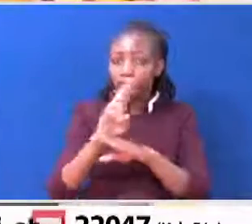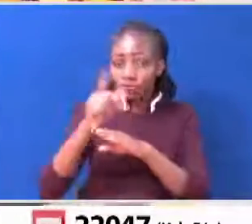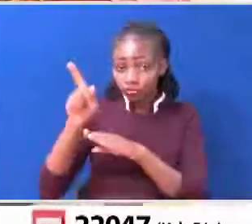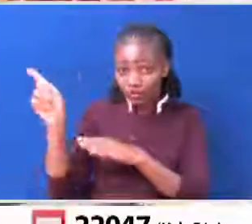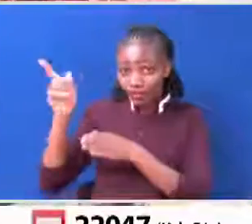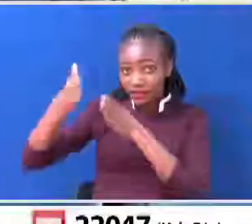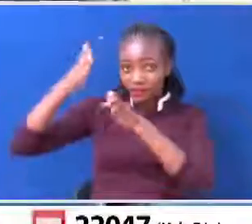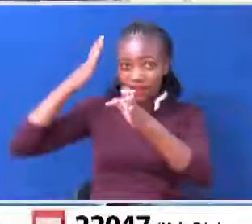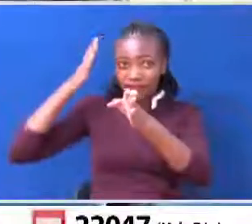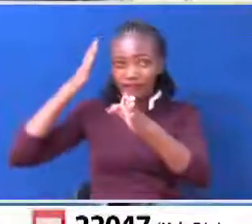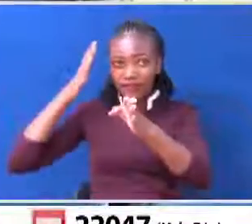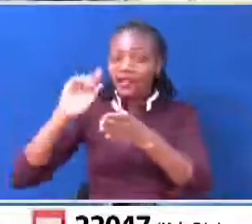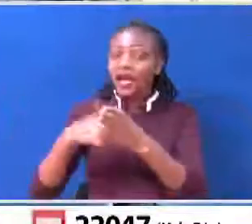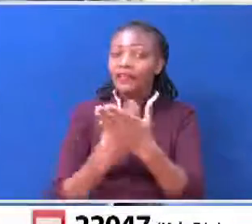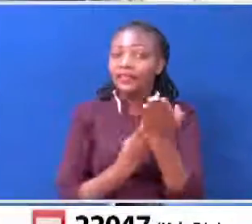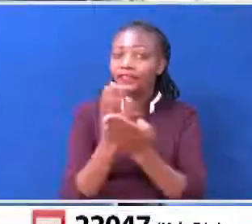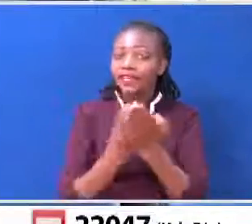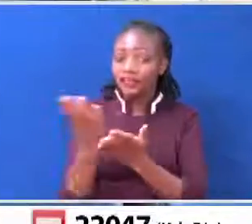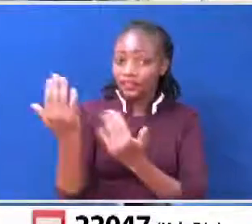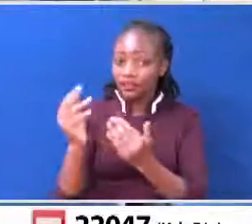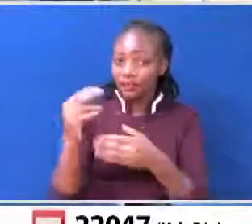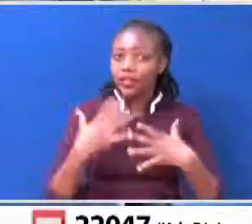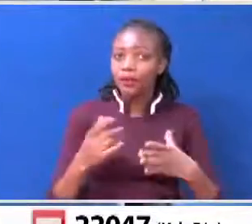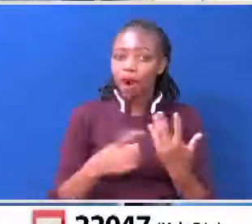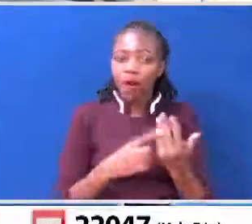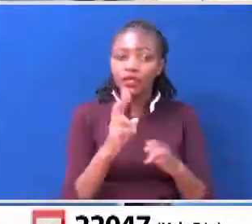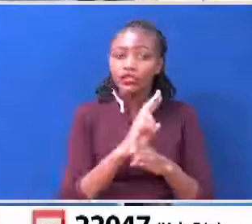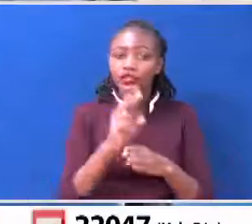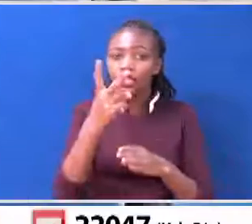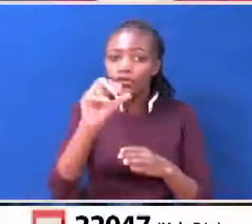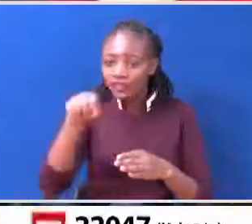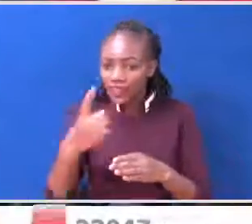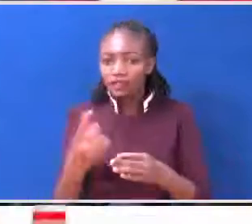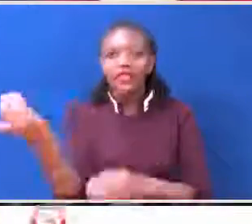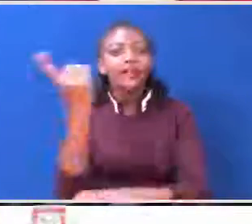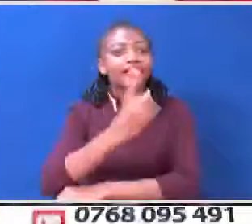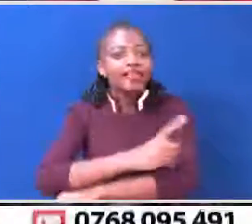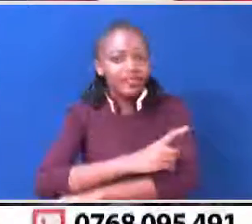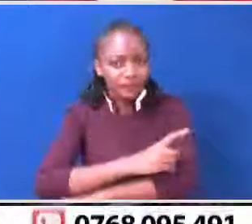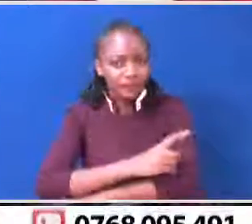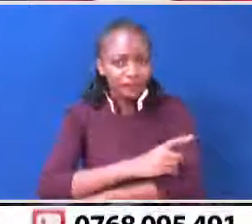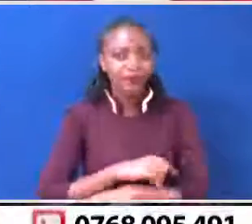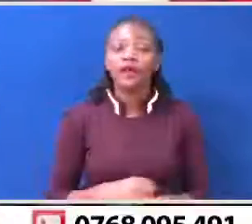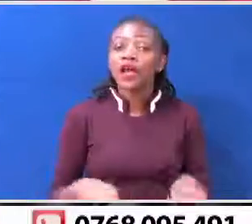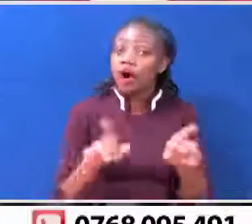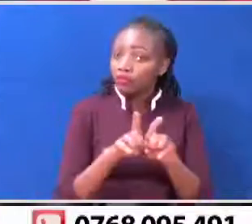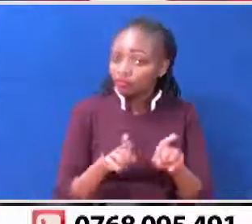watanufaika, huku huduma hii kitarajiwa kutumiwa na zaidi ya watu 20,000 kila siku. In addition to the passengers,